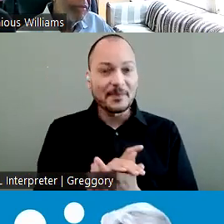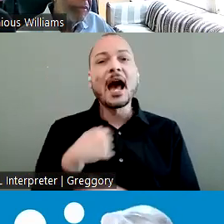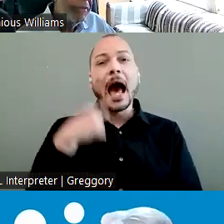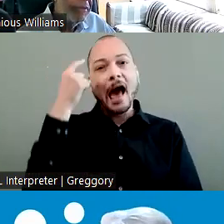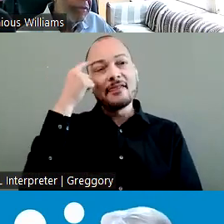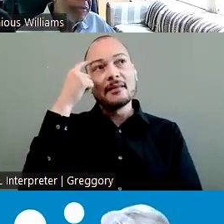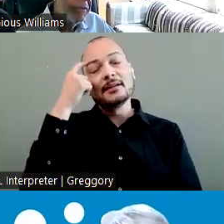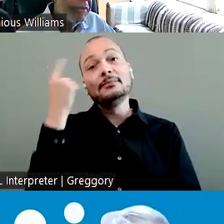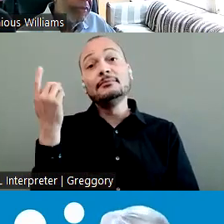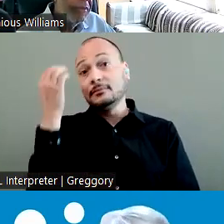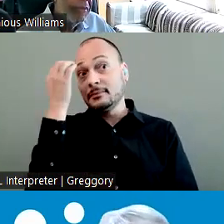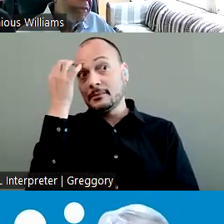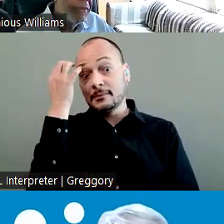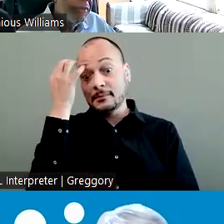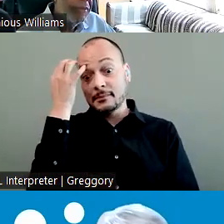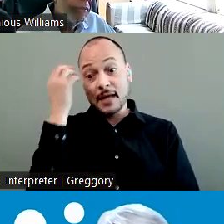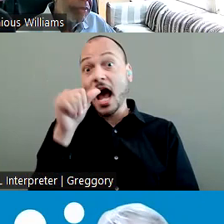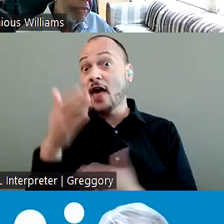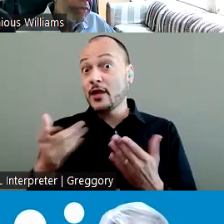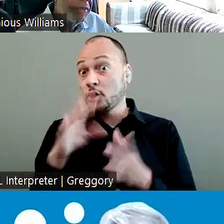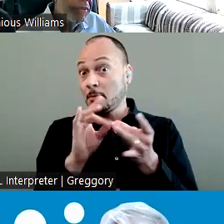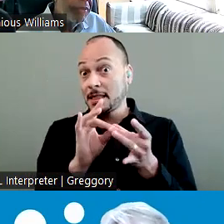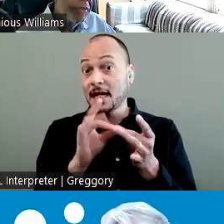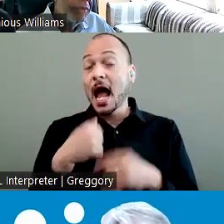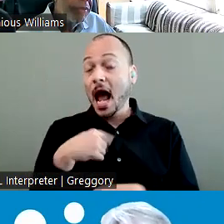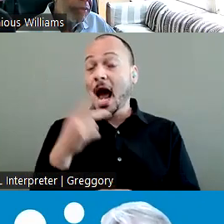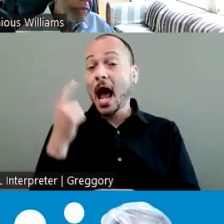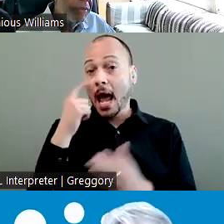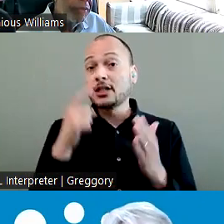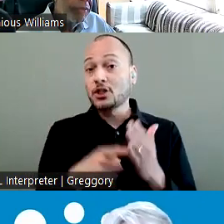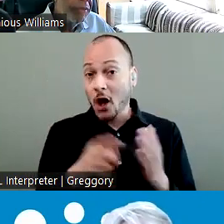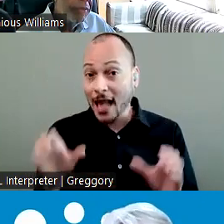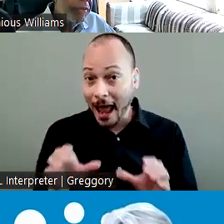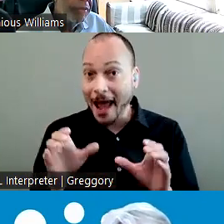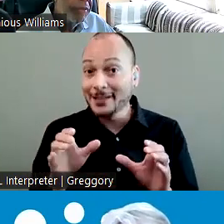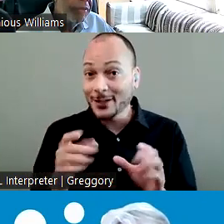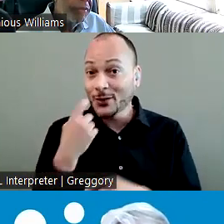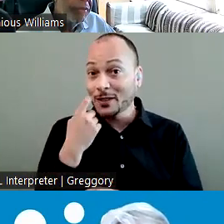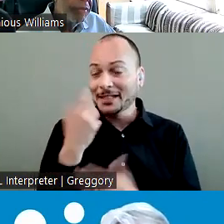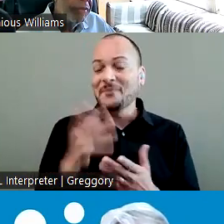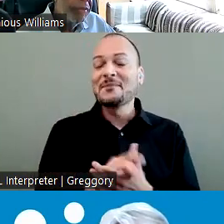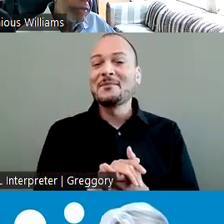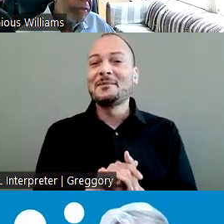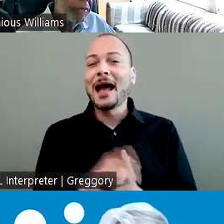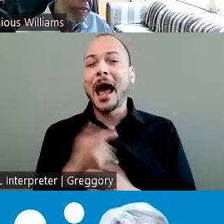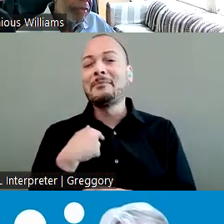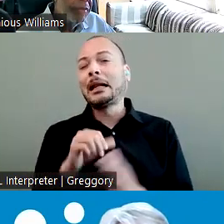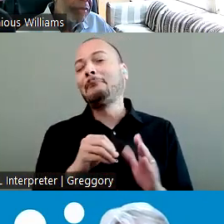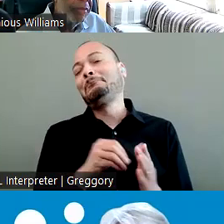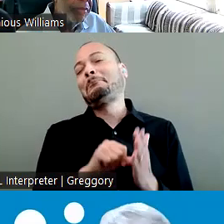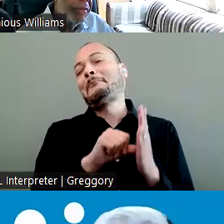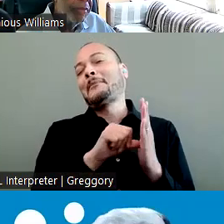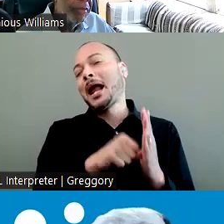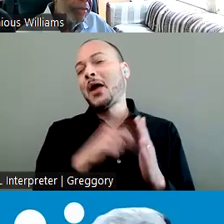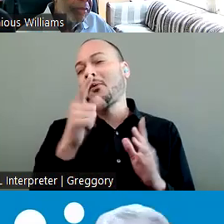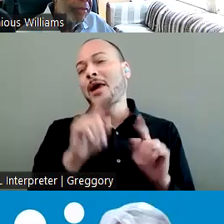the other thing that you mentioned that I saw in action recently, I'm gonna highlight one of the teams